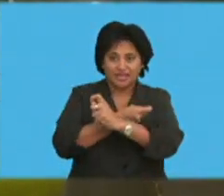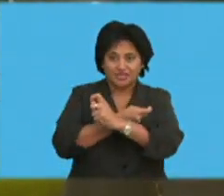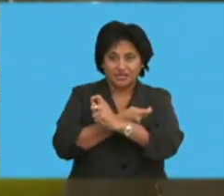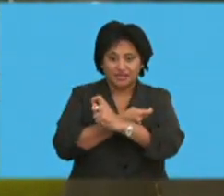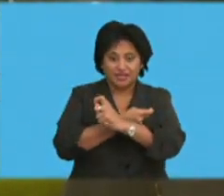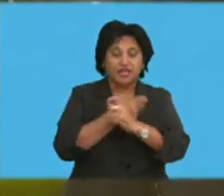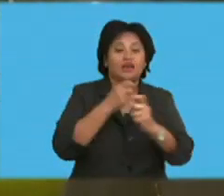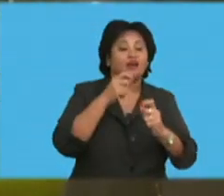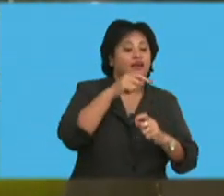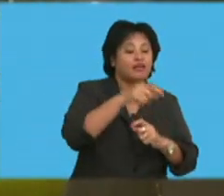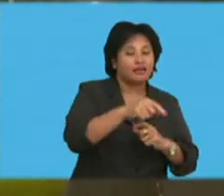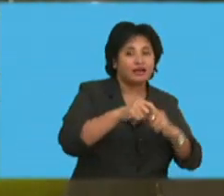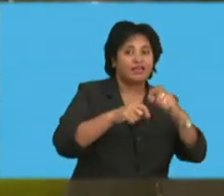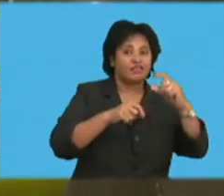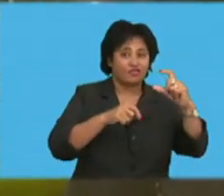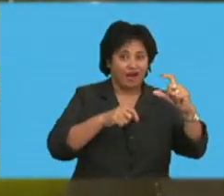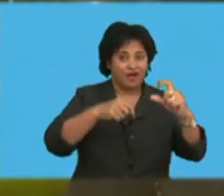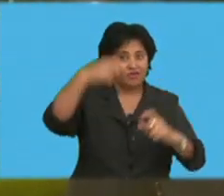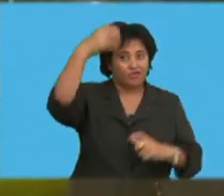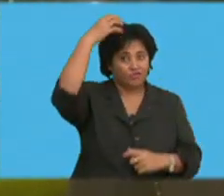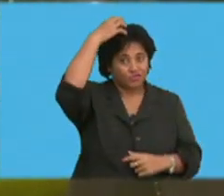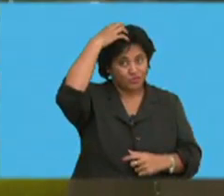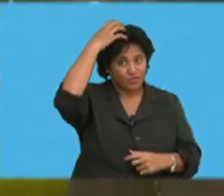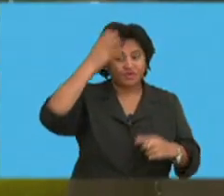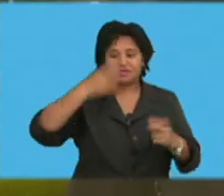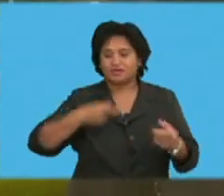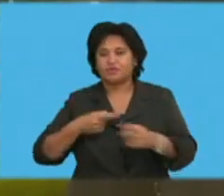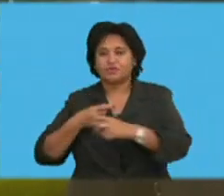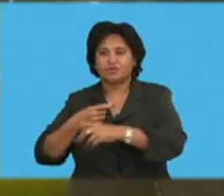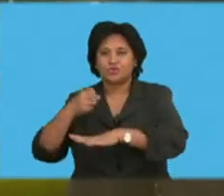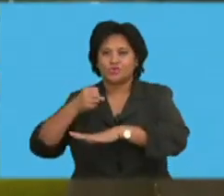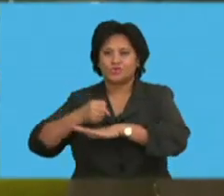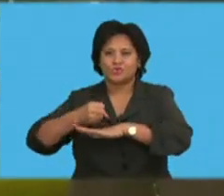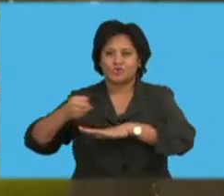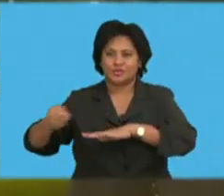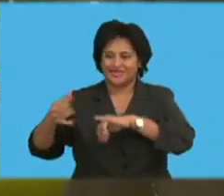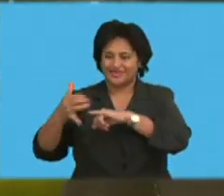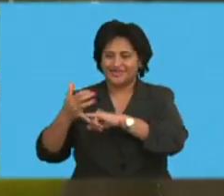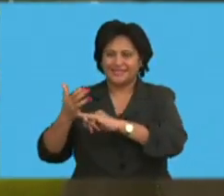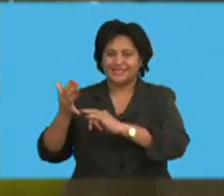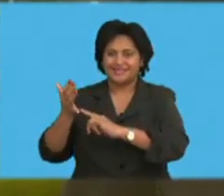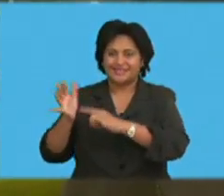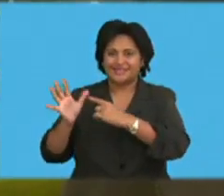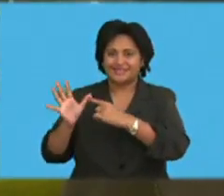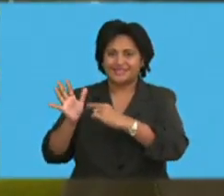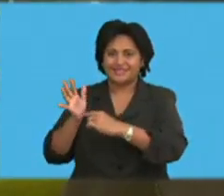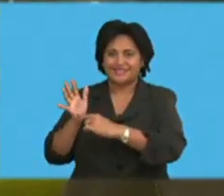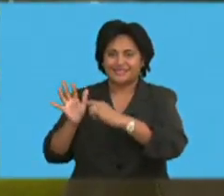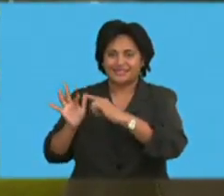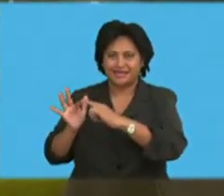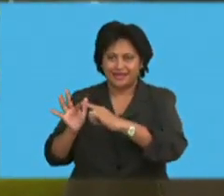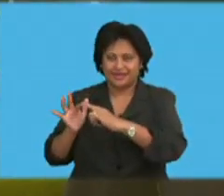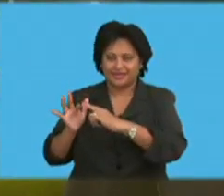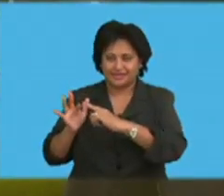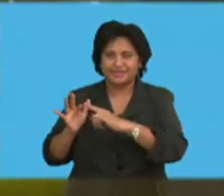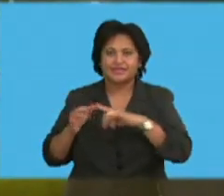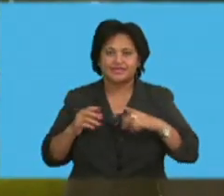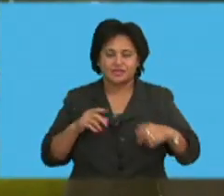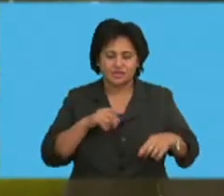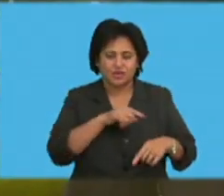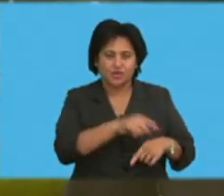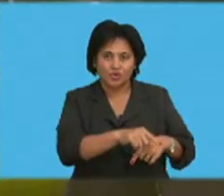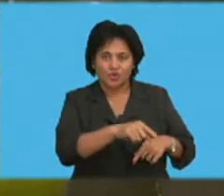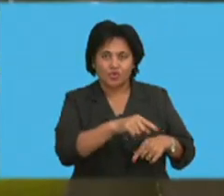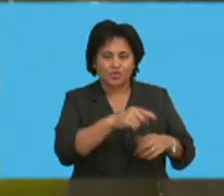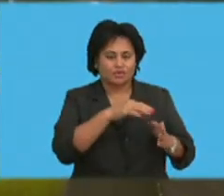state, because we no longer could hold the crown as the head of the state, so therefore it became state land. And therefore, the